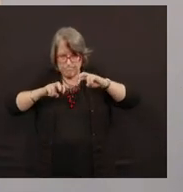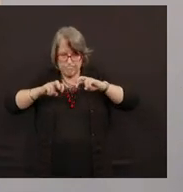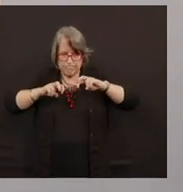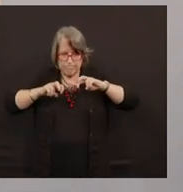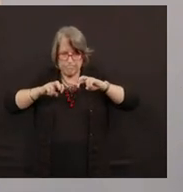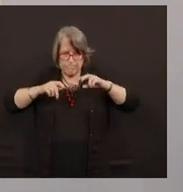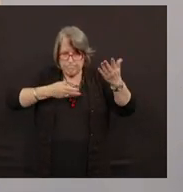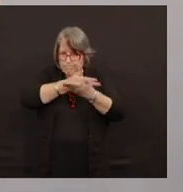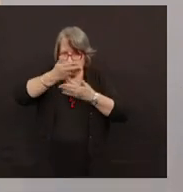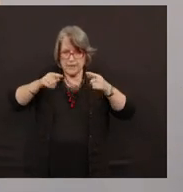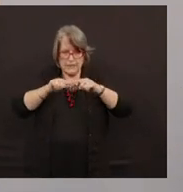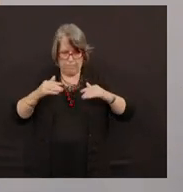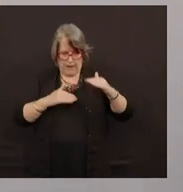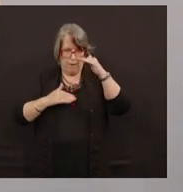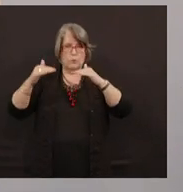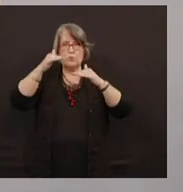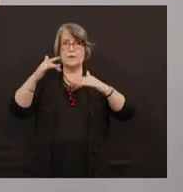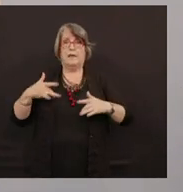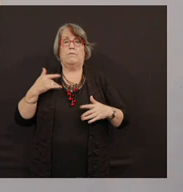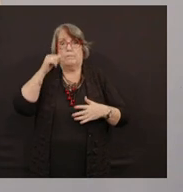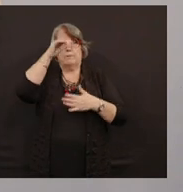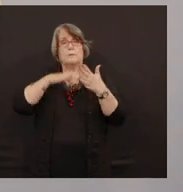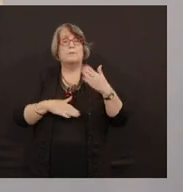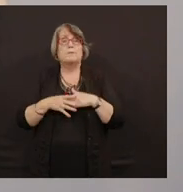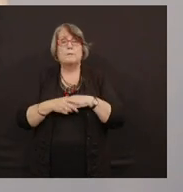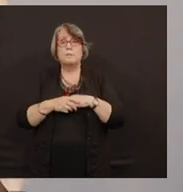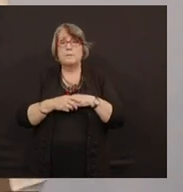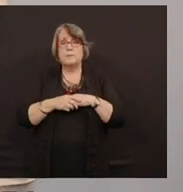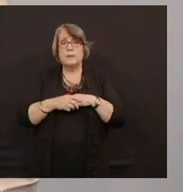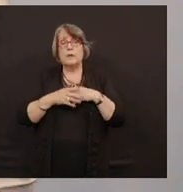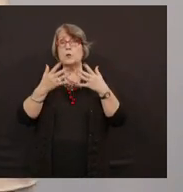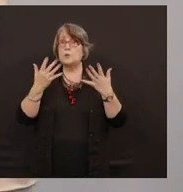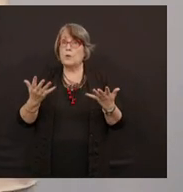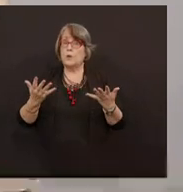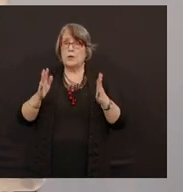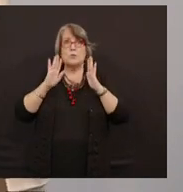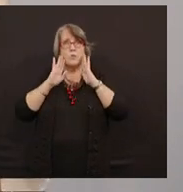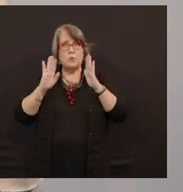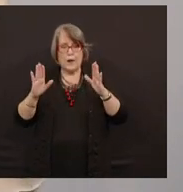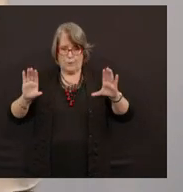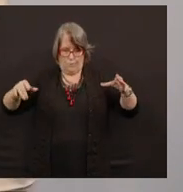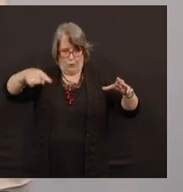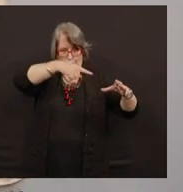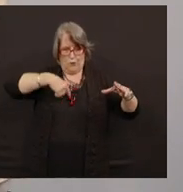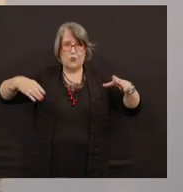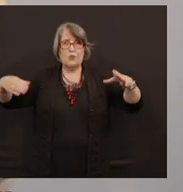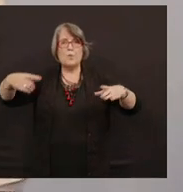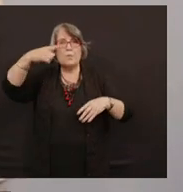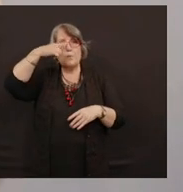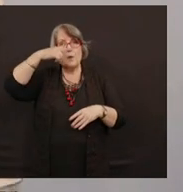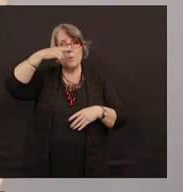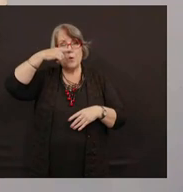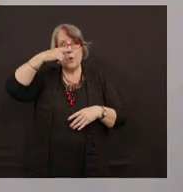considered across these levels of lived experience. And so it's wonderful to have a group of people who